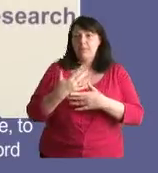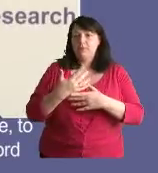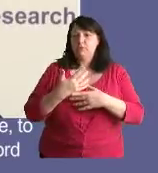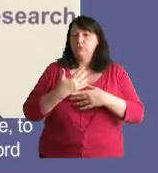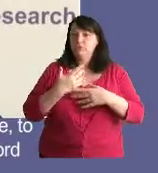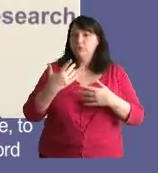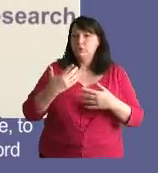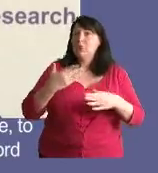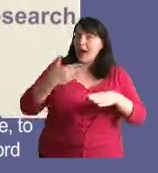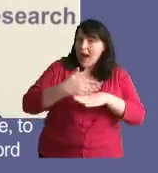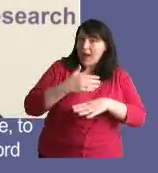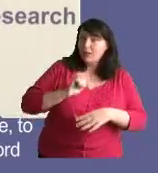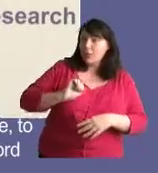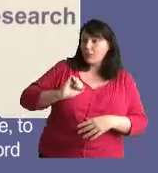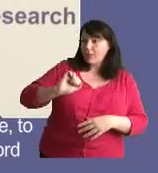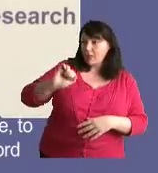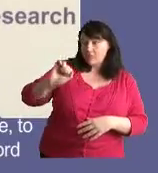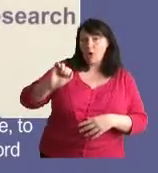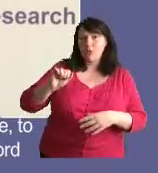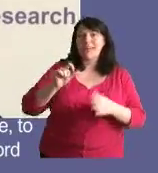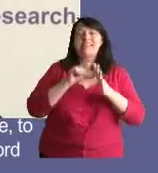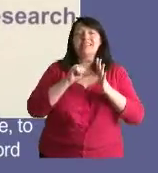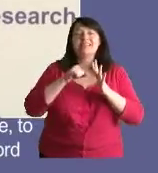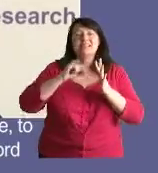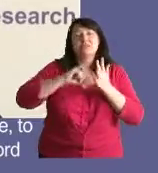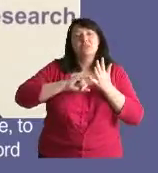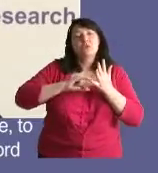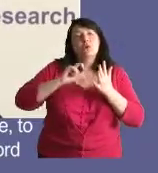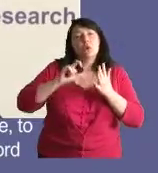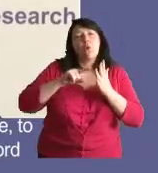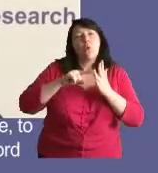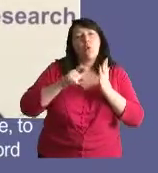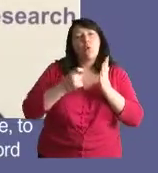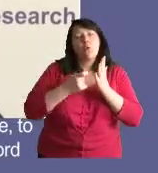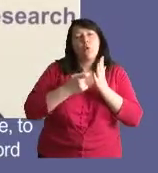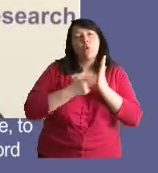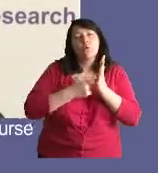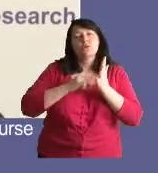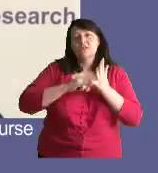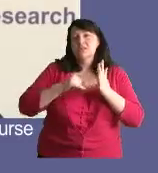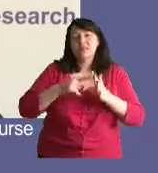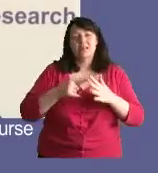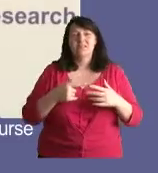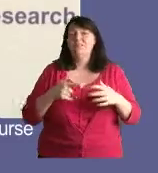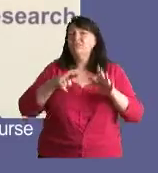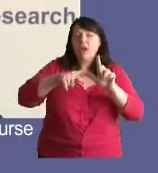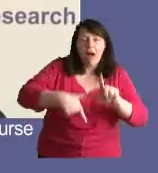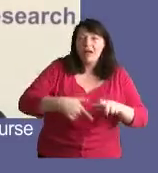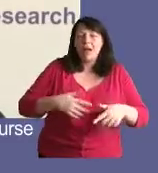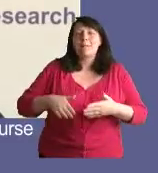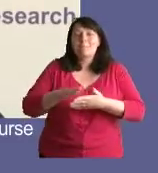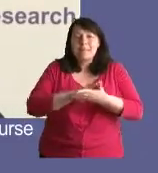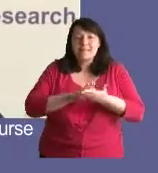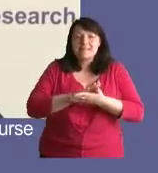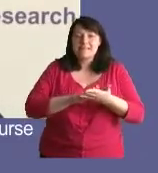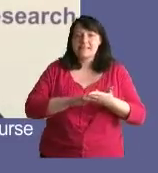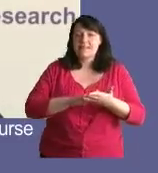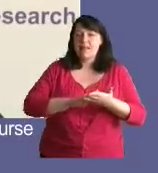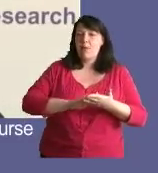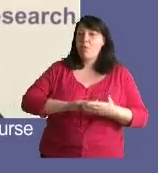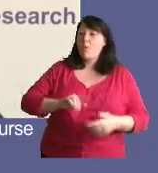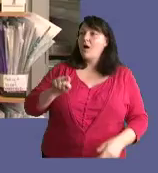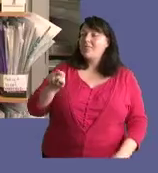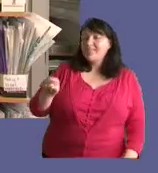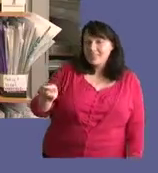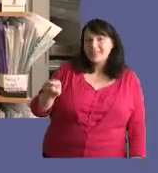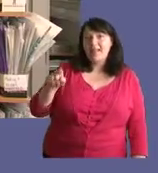develop, to pursue, to act on their own discourse. It's not a nice word, it's a bit of jargon, but what it's meant by